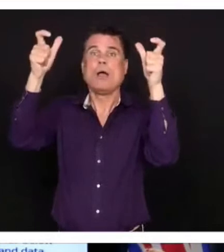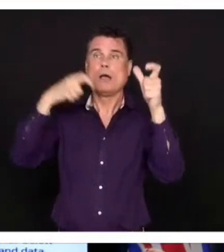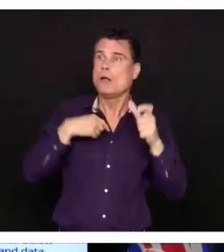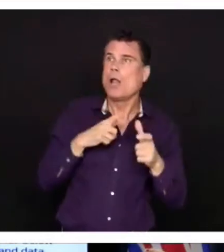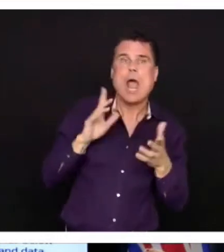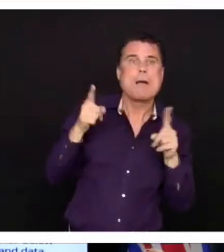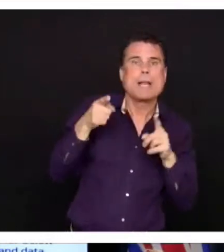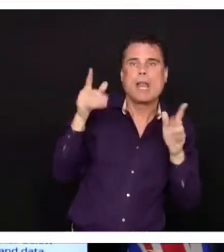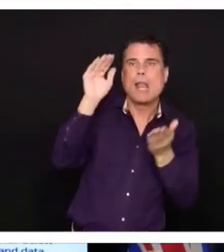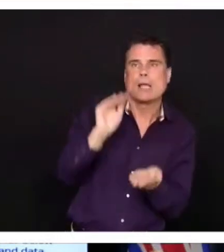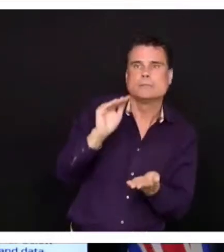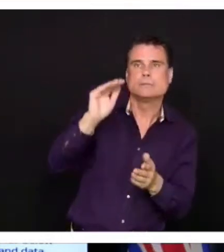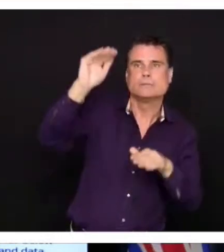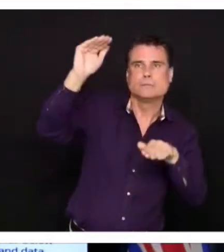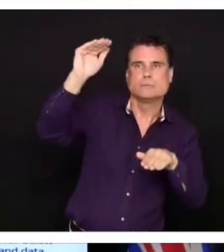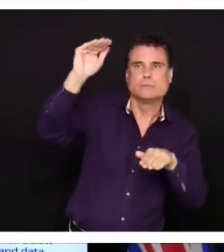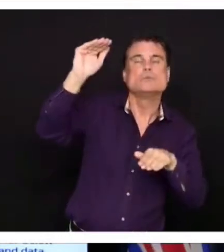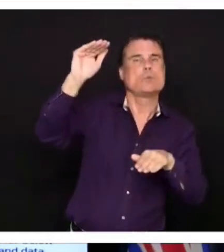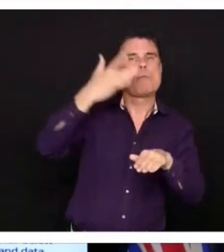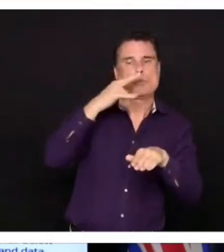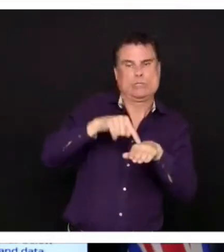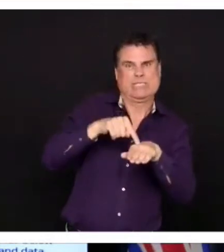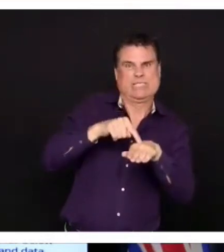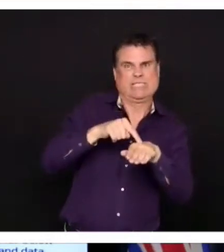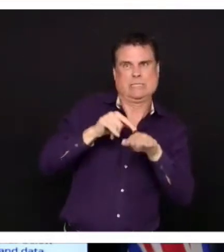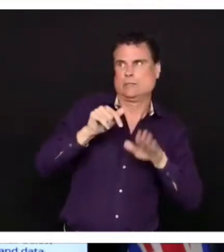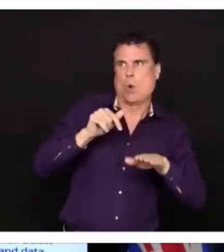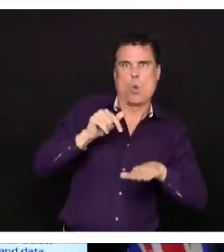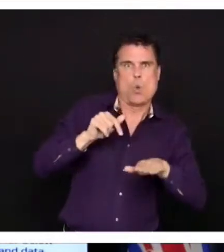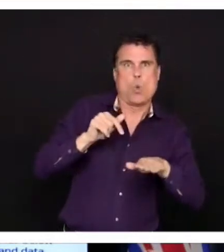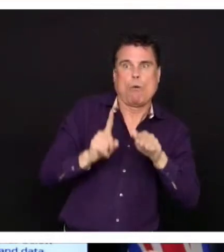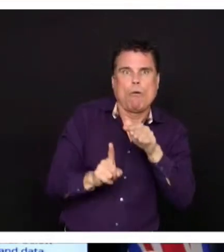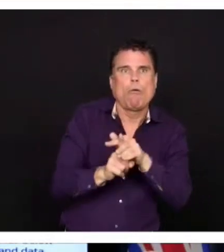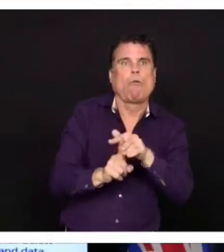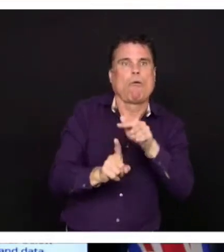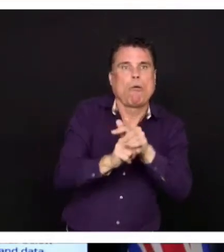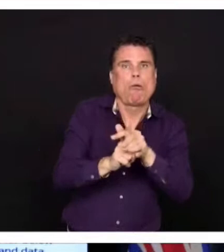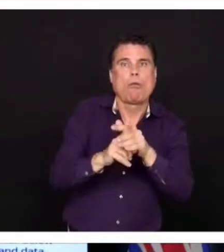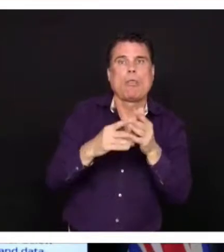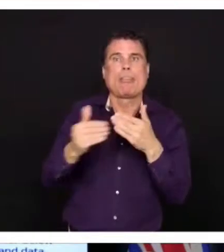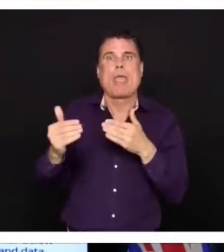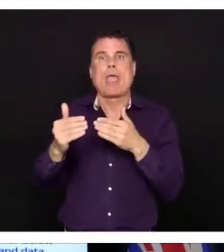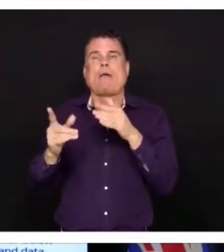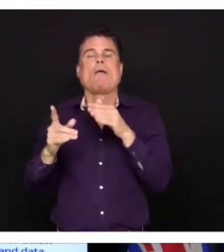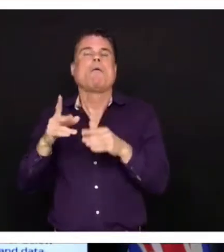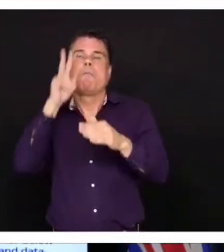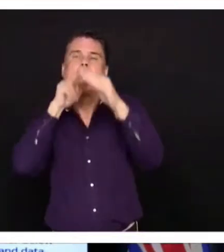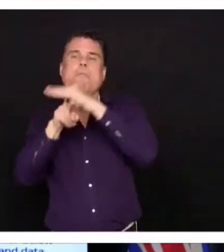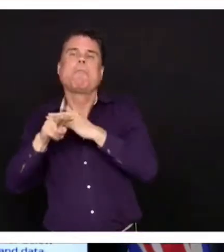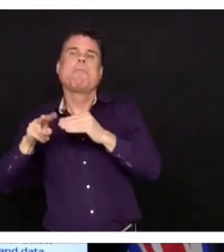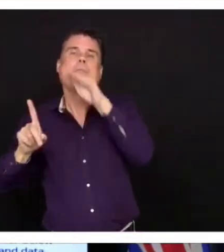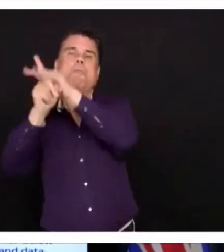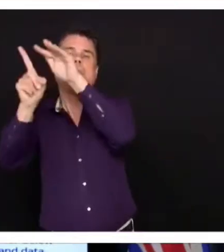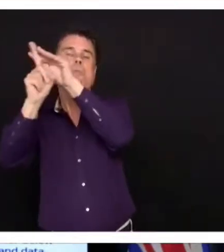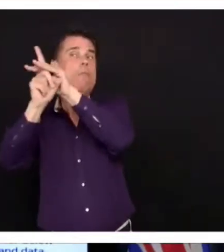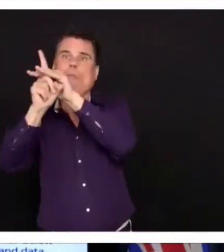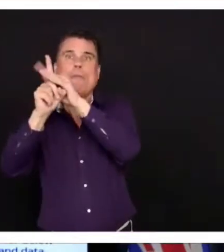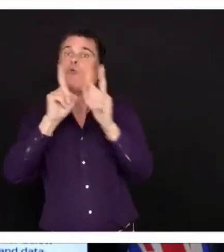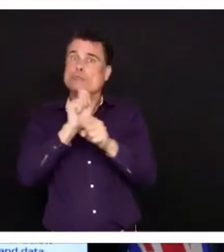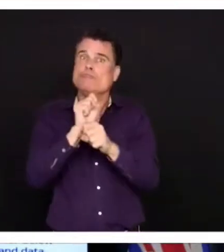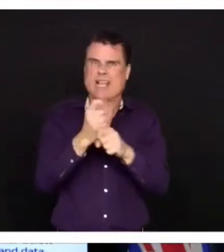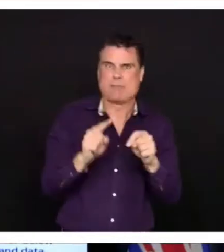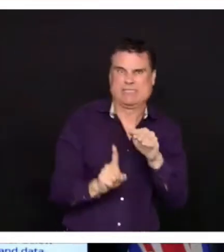could have been and what actually happened here in BC is because of the measures that we, as people in